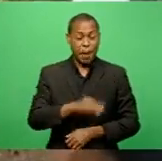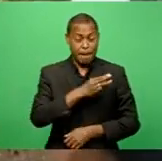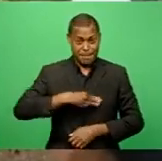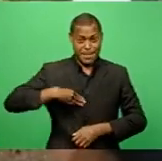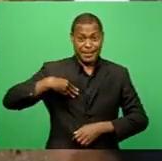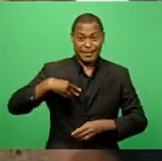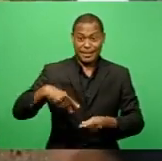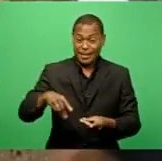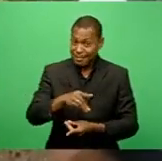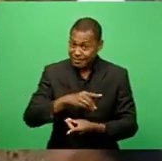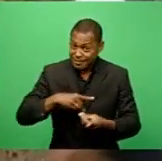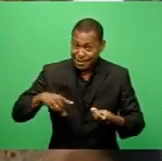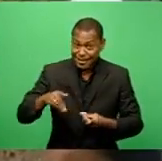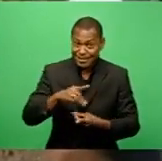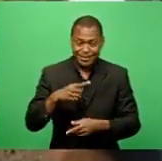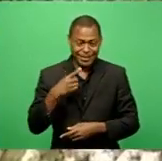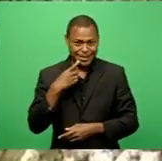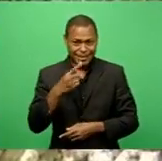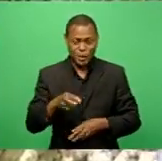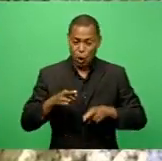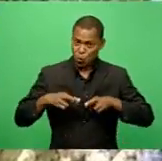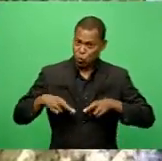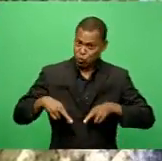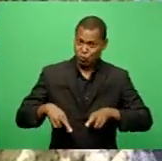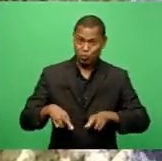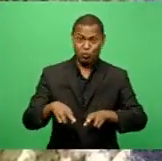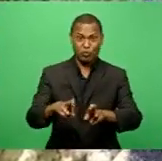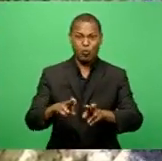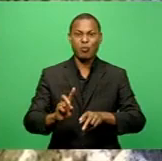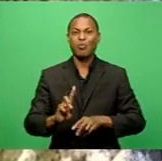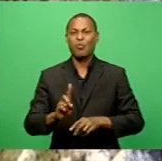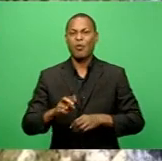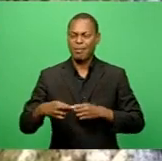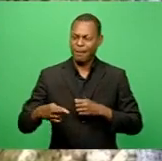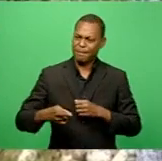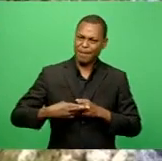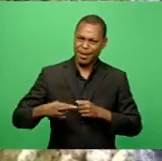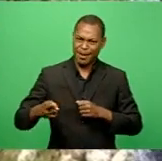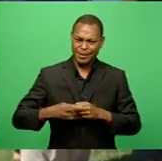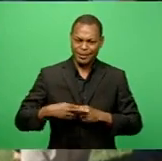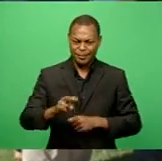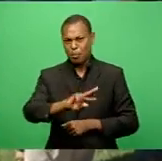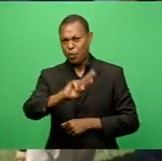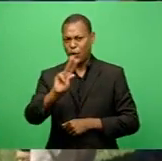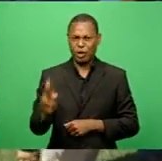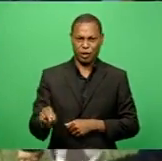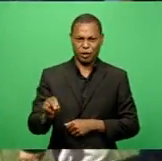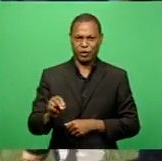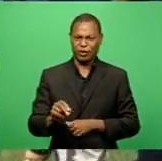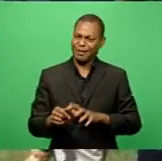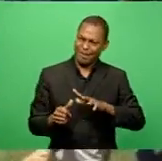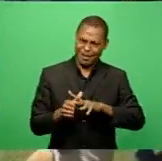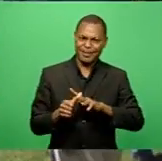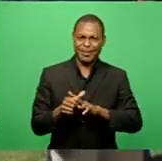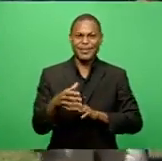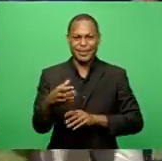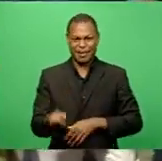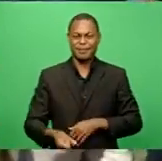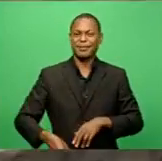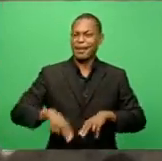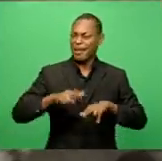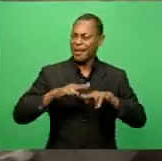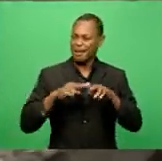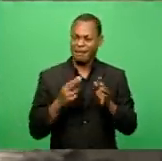Management Inyasi Ratu says road contractors are working on fixing the Sawani Bridge as it is accessible. The Fiji Roads Authority